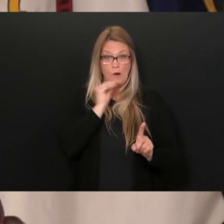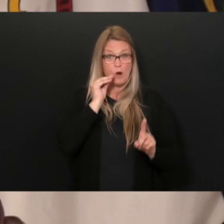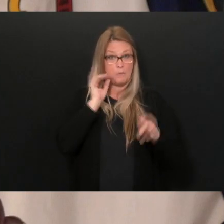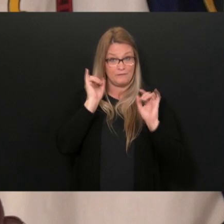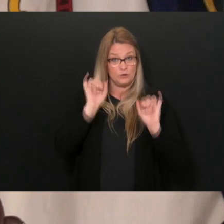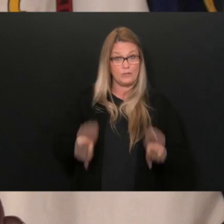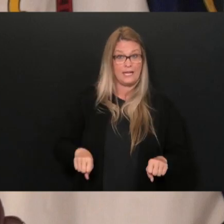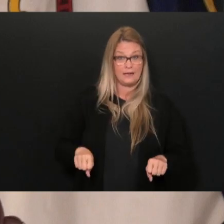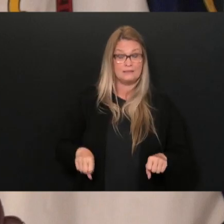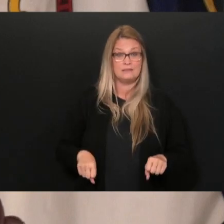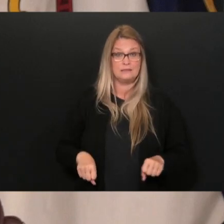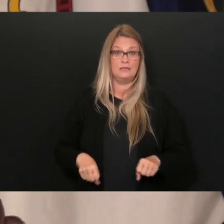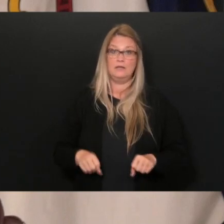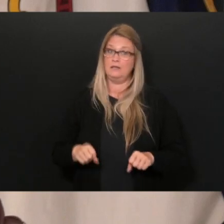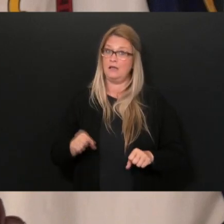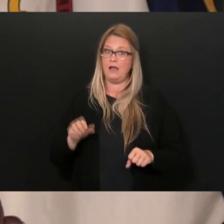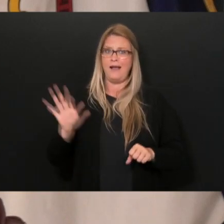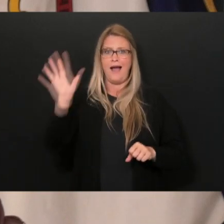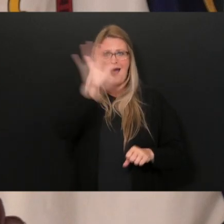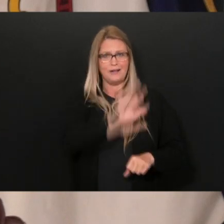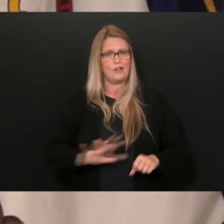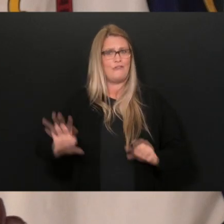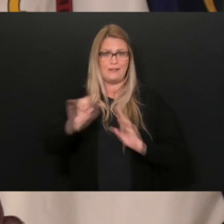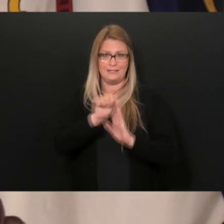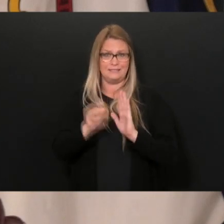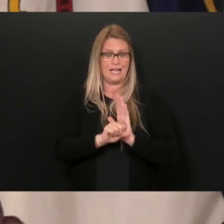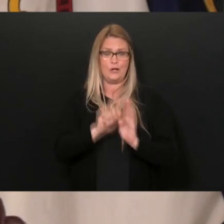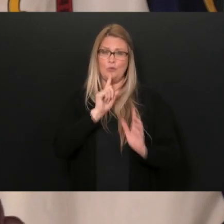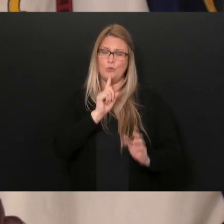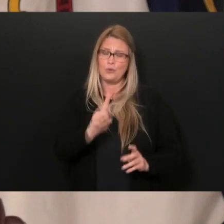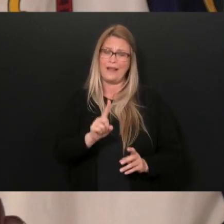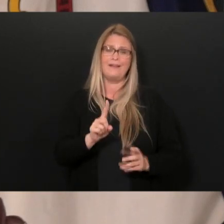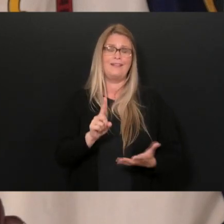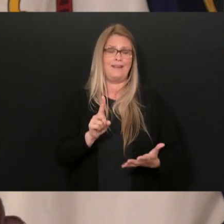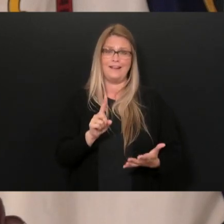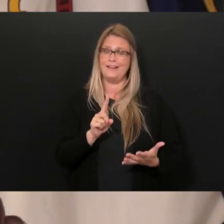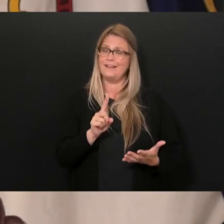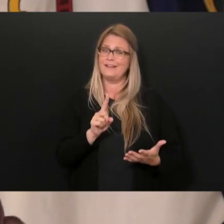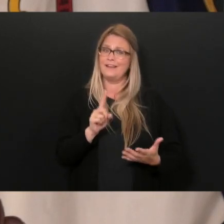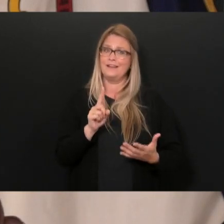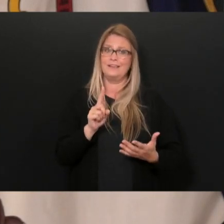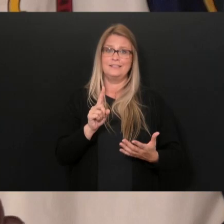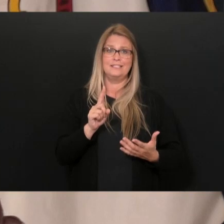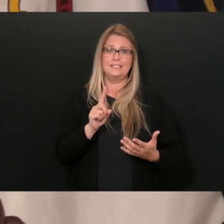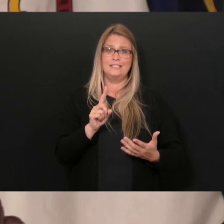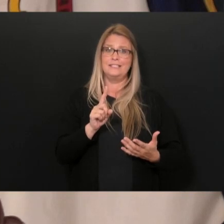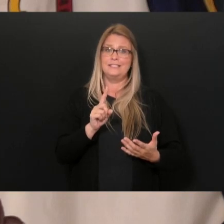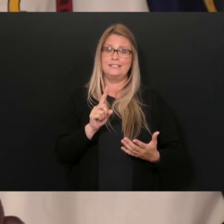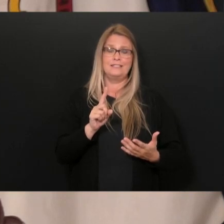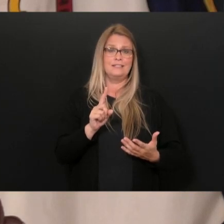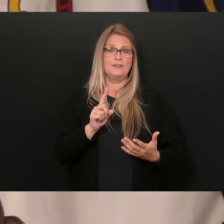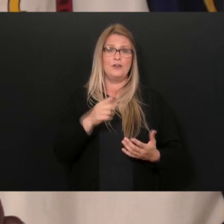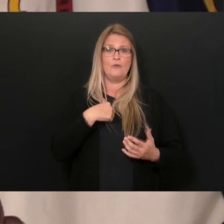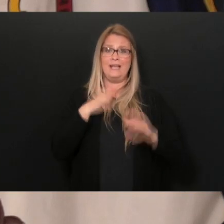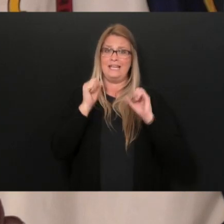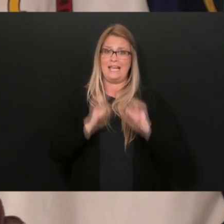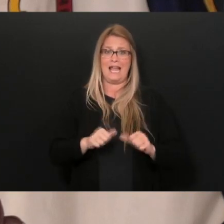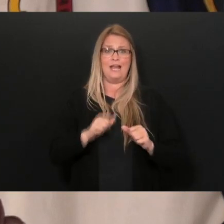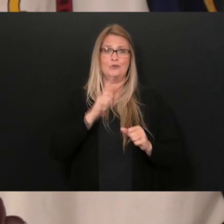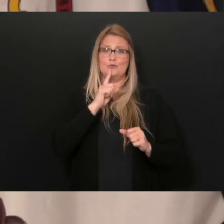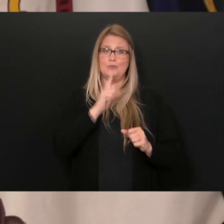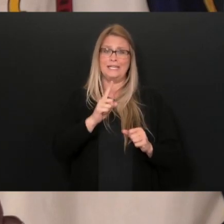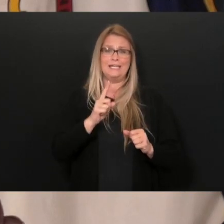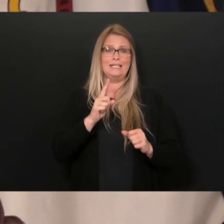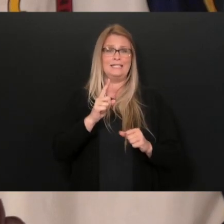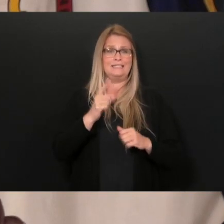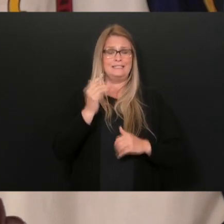state. Really and truly, if we can just make it, and that is make